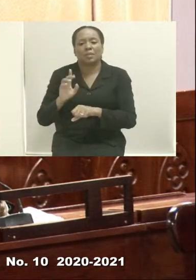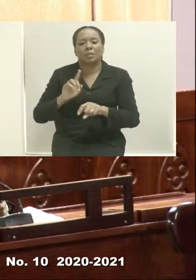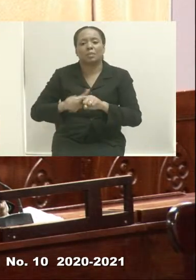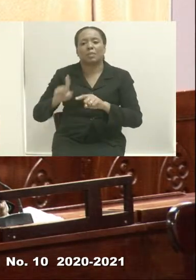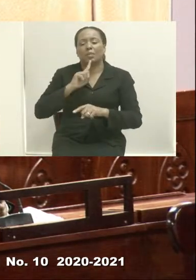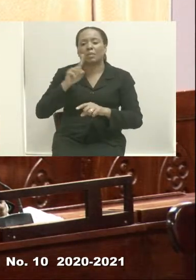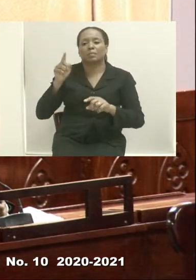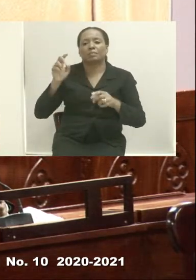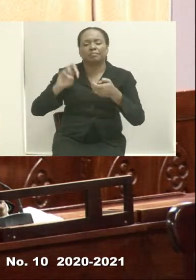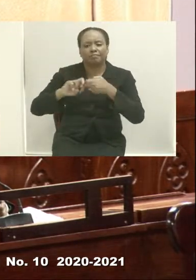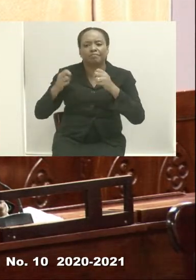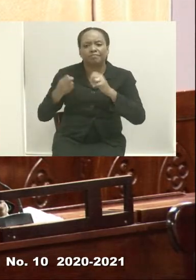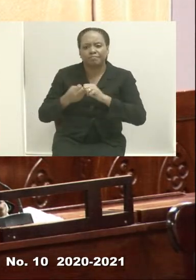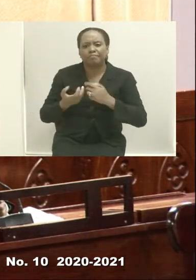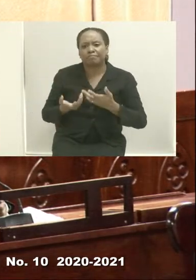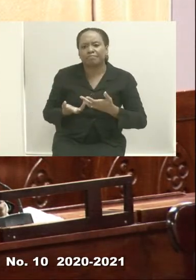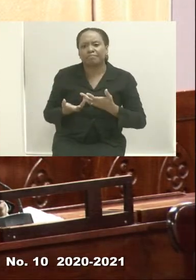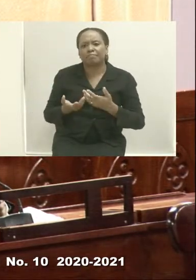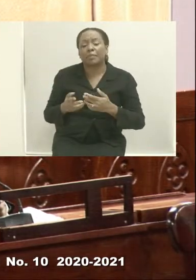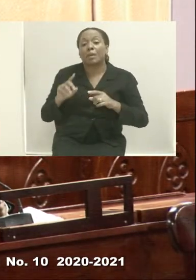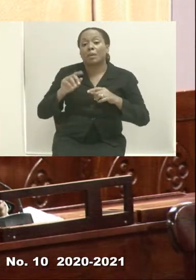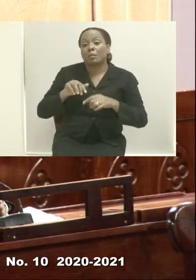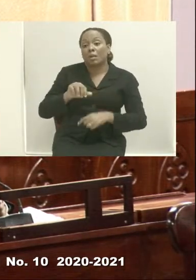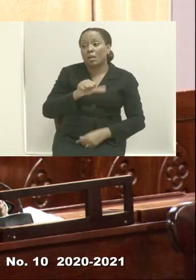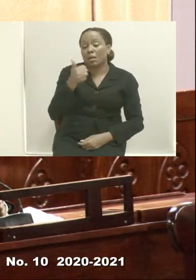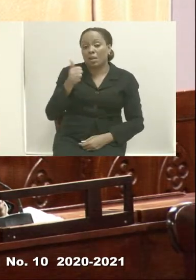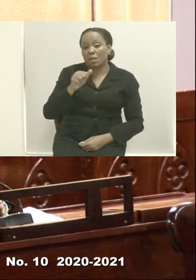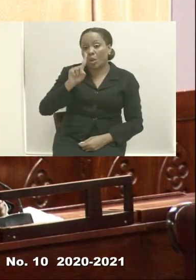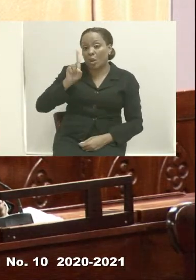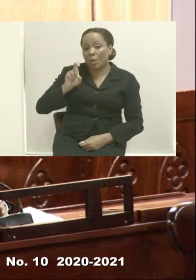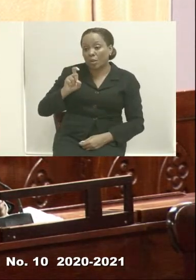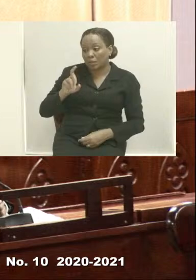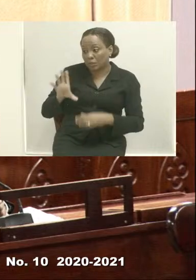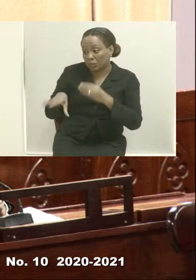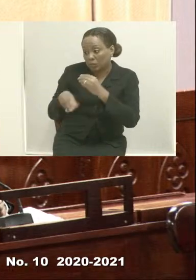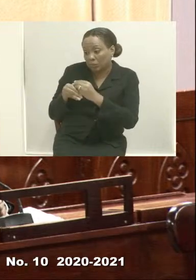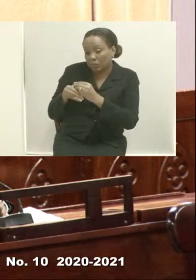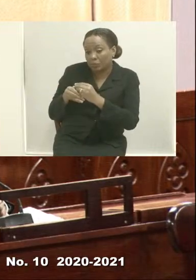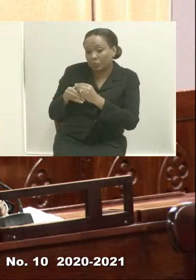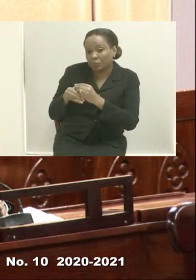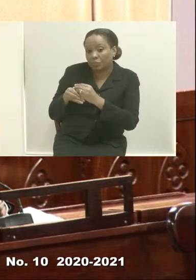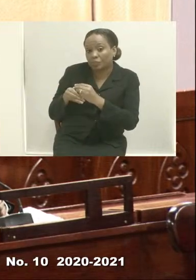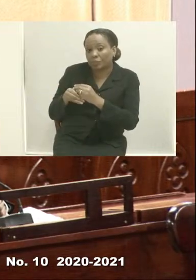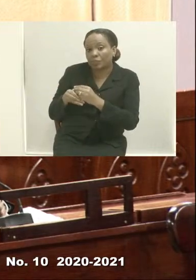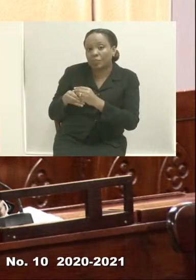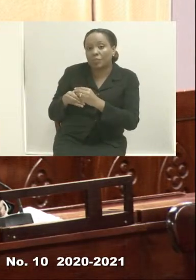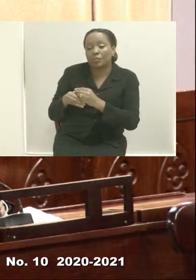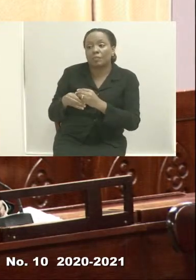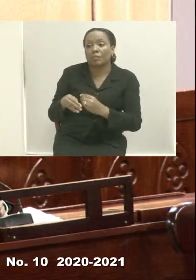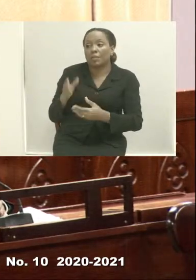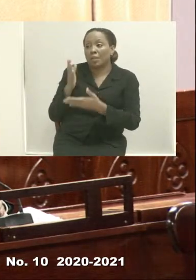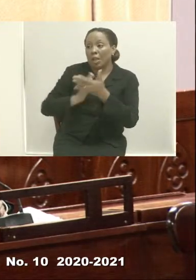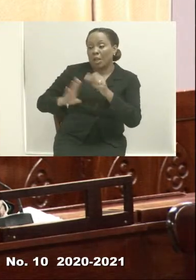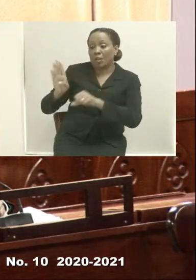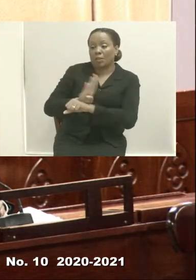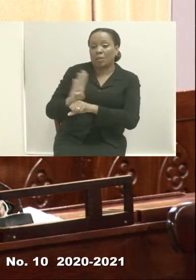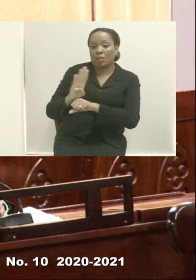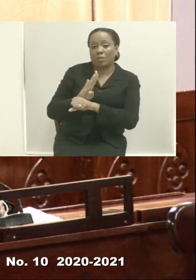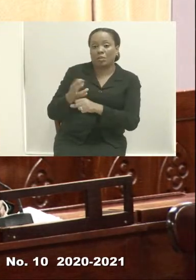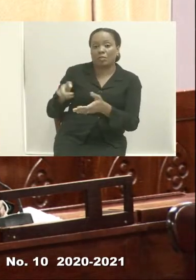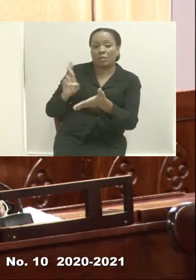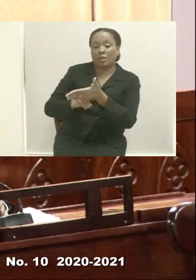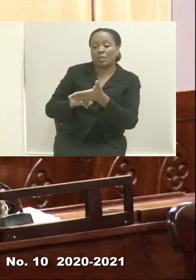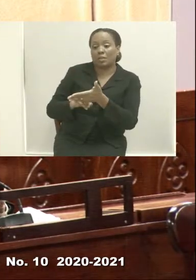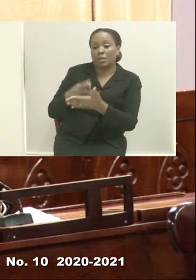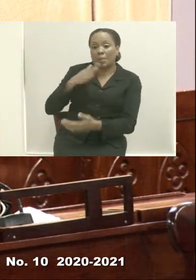Another follow-on question from some of the businesses who are registered in St. James South.